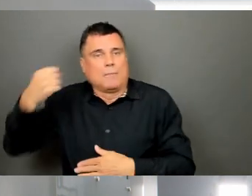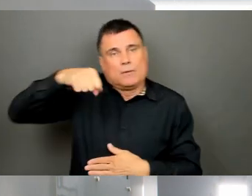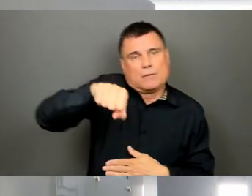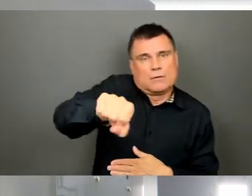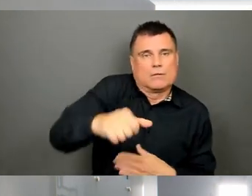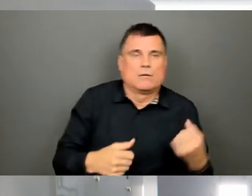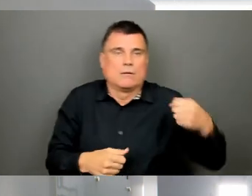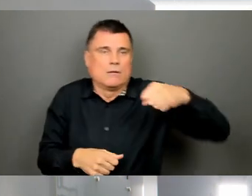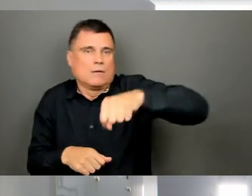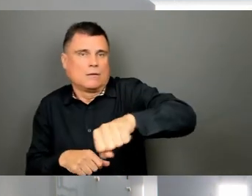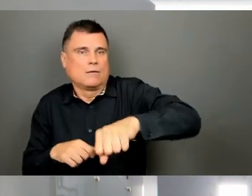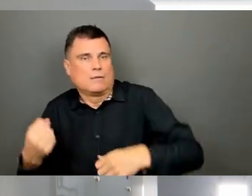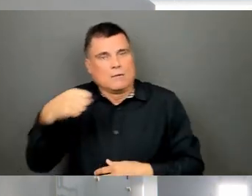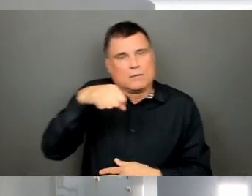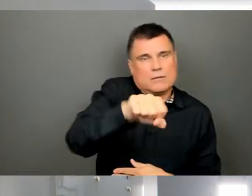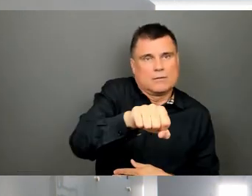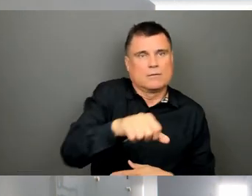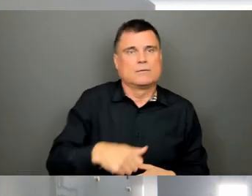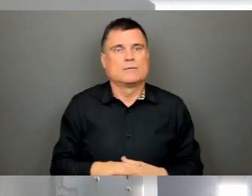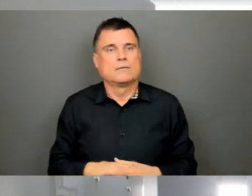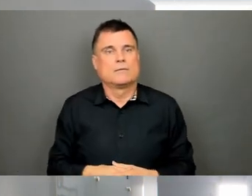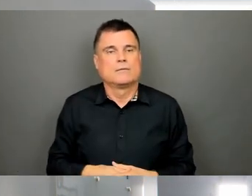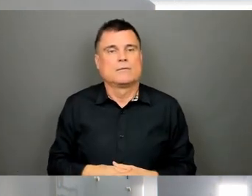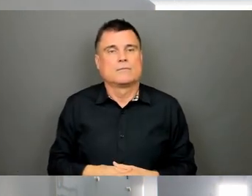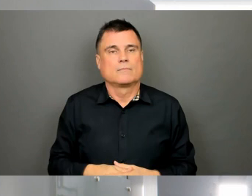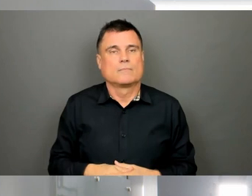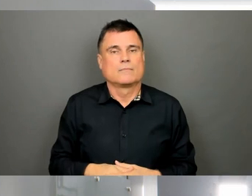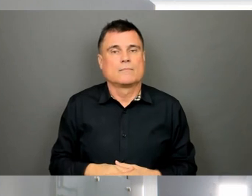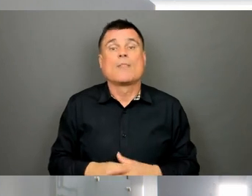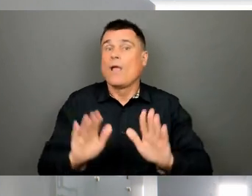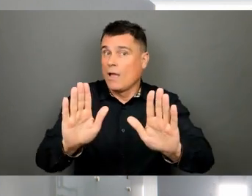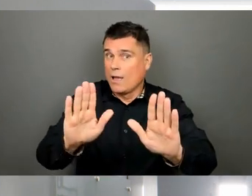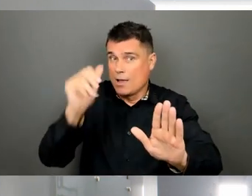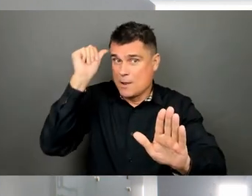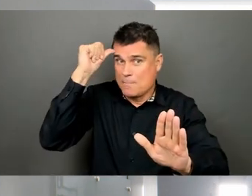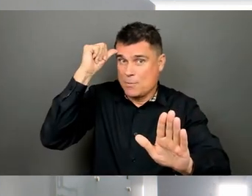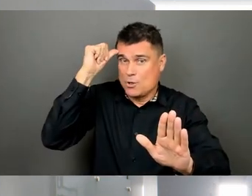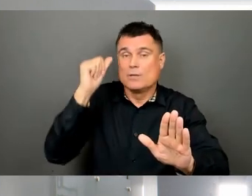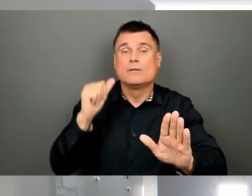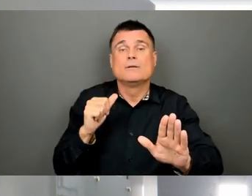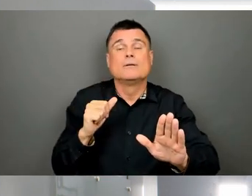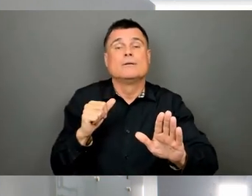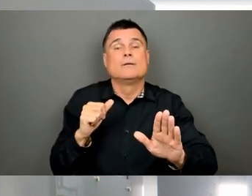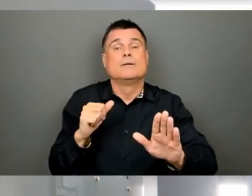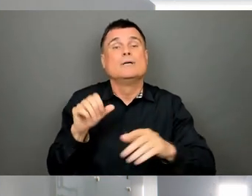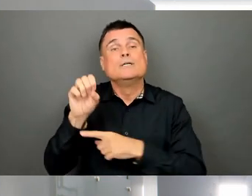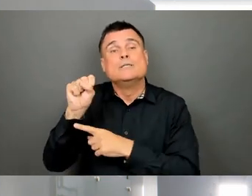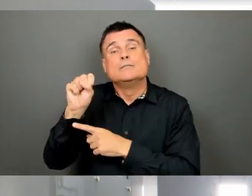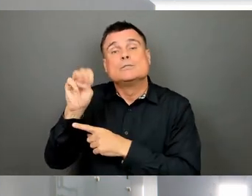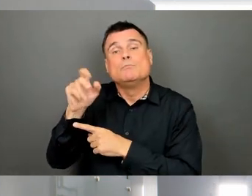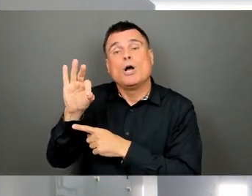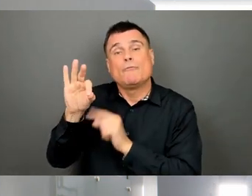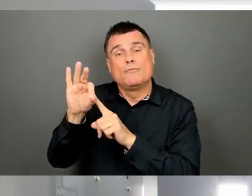8. 1 and 2, 3 and 4, 5 and 6, 7 and 8. Remember, when you're keeping